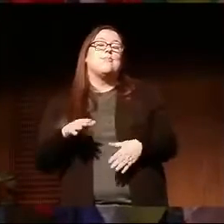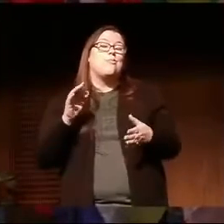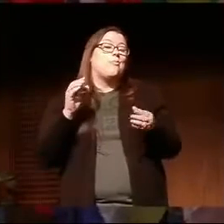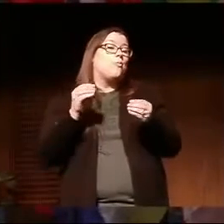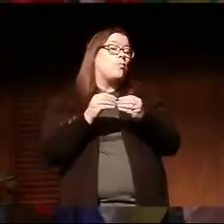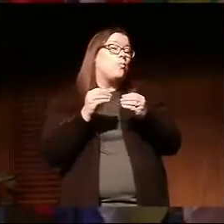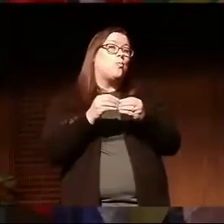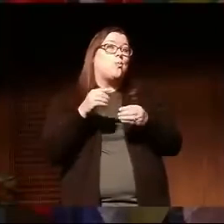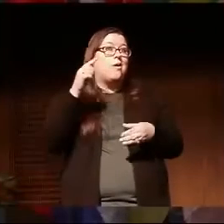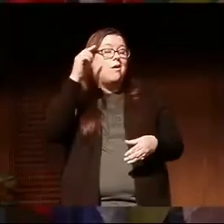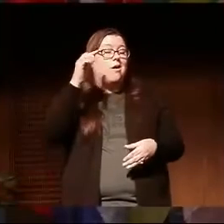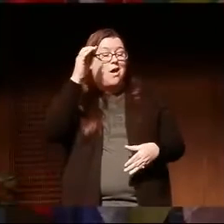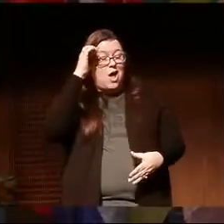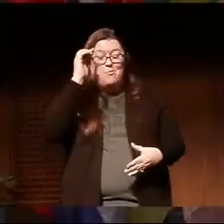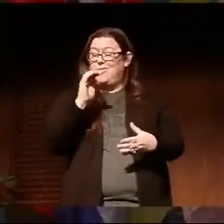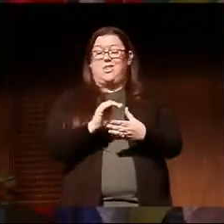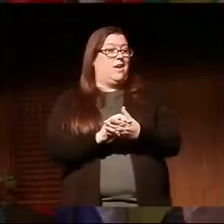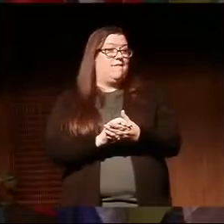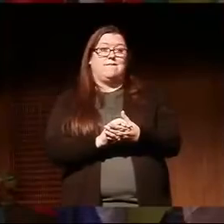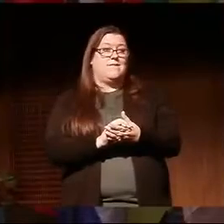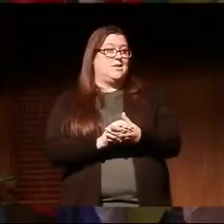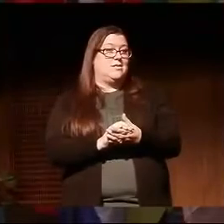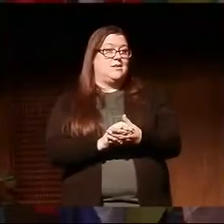or not Jesus can do anything.